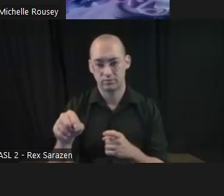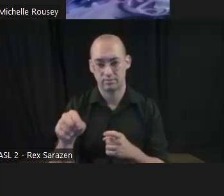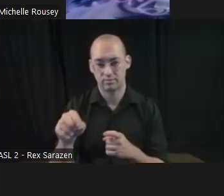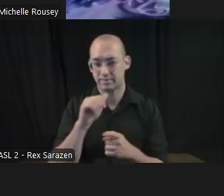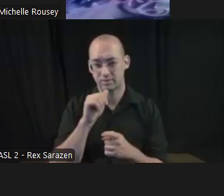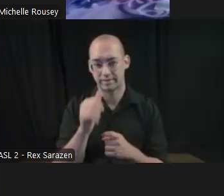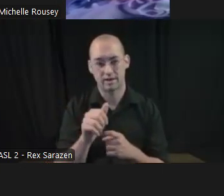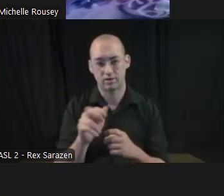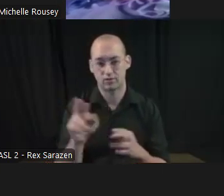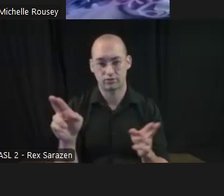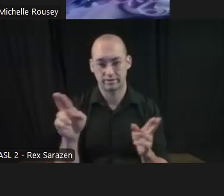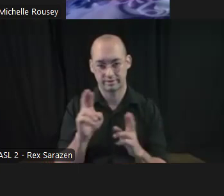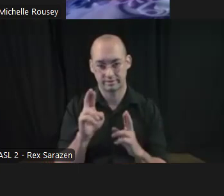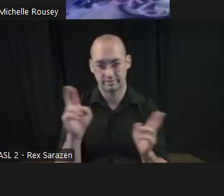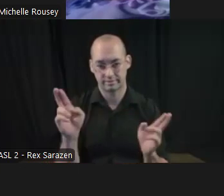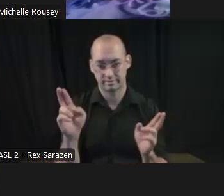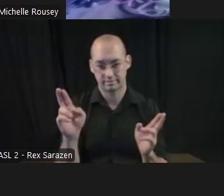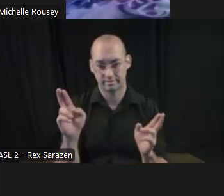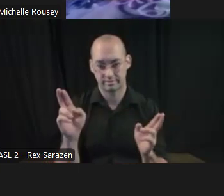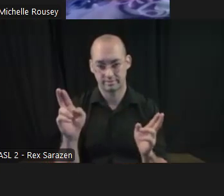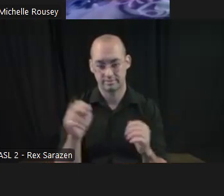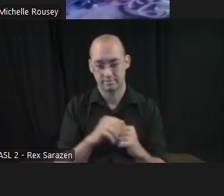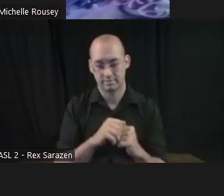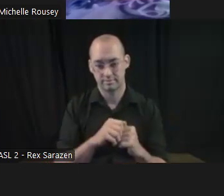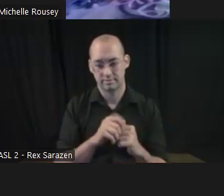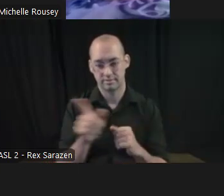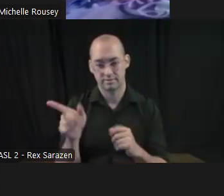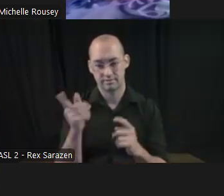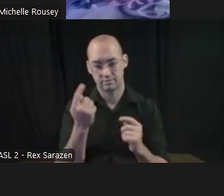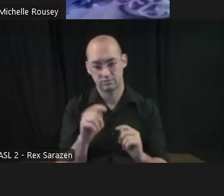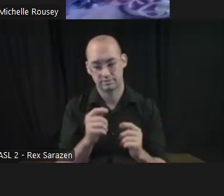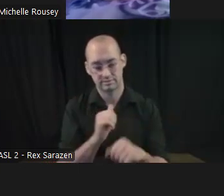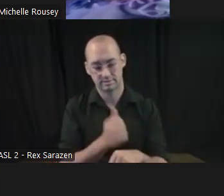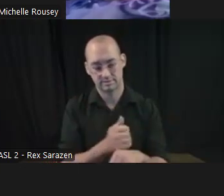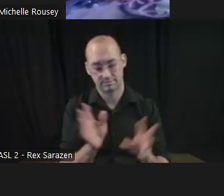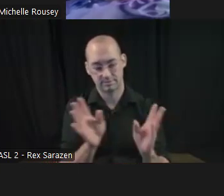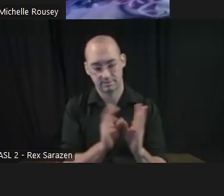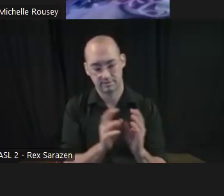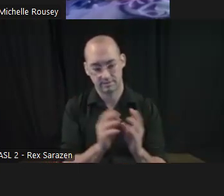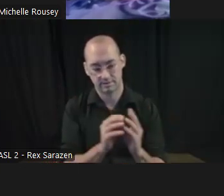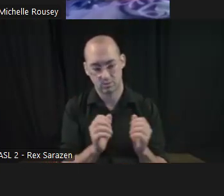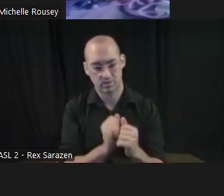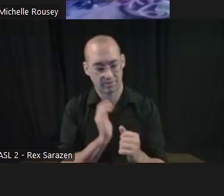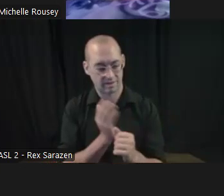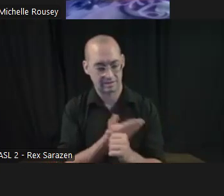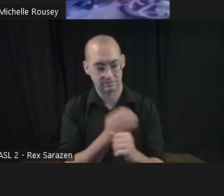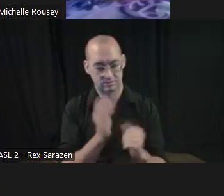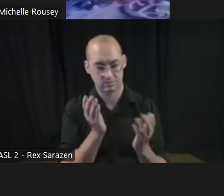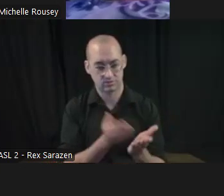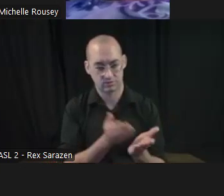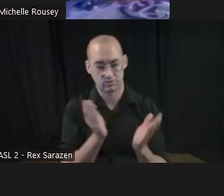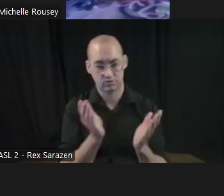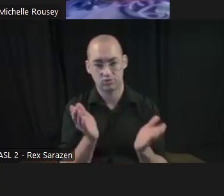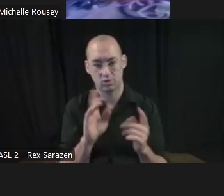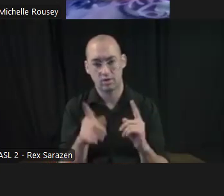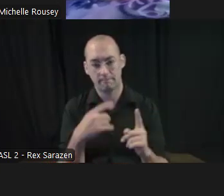ready. And they're trying to set up meetings with us so that we can talk about what we know about whether